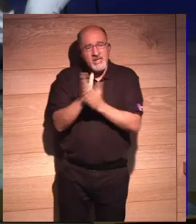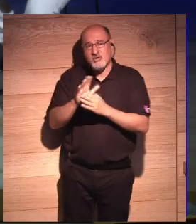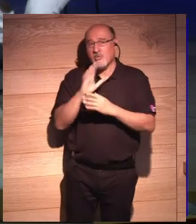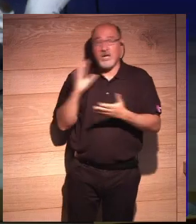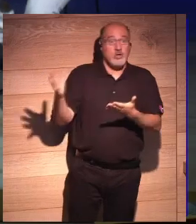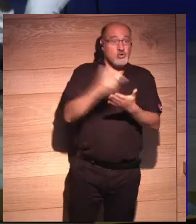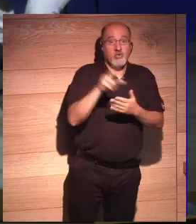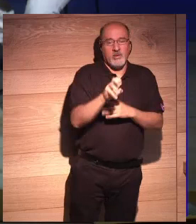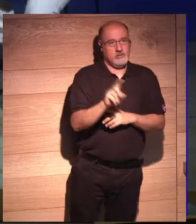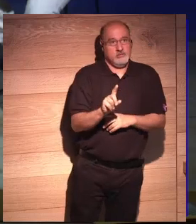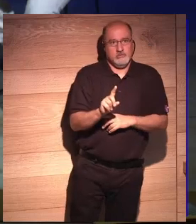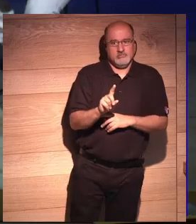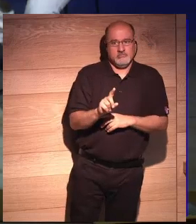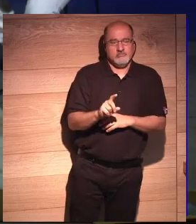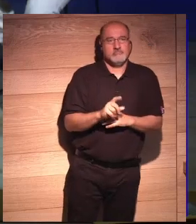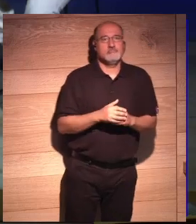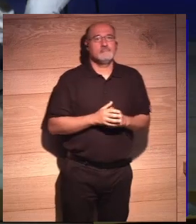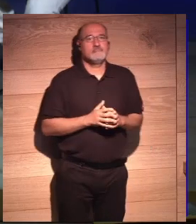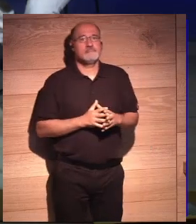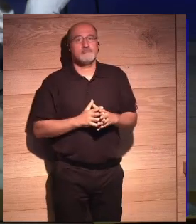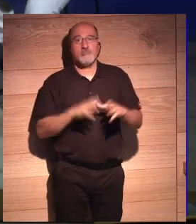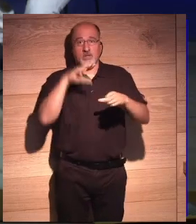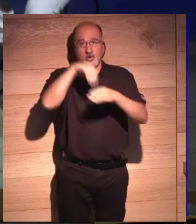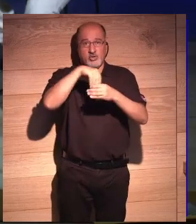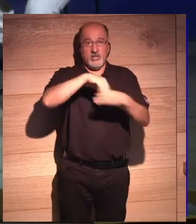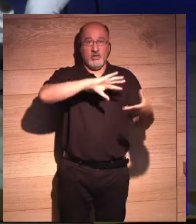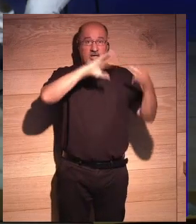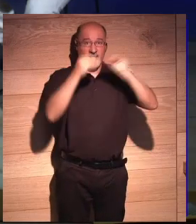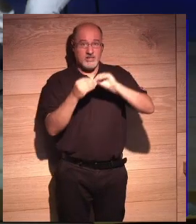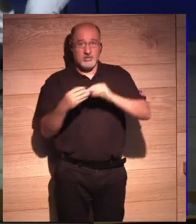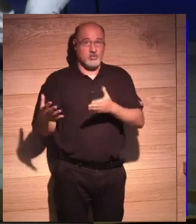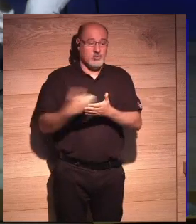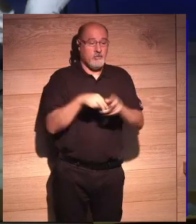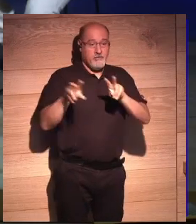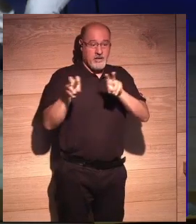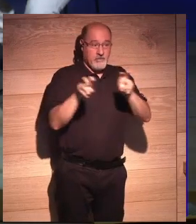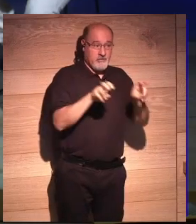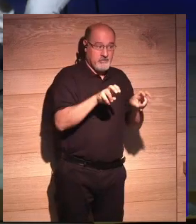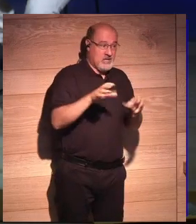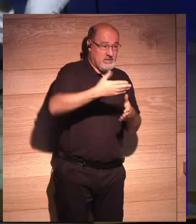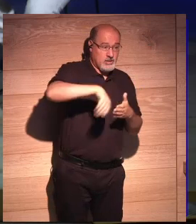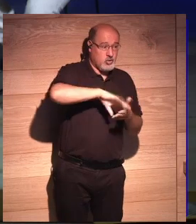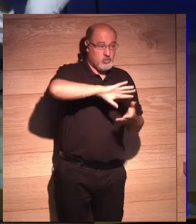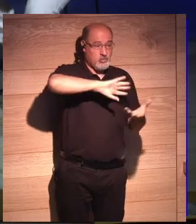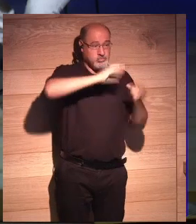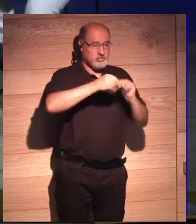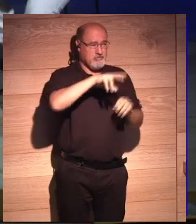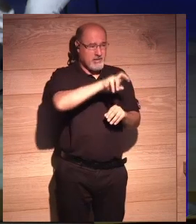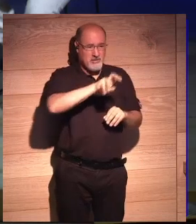We don't necessarily have to create things that appeal to or that can be used in every